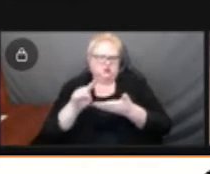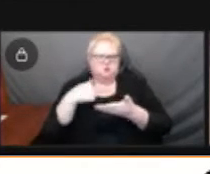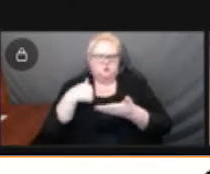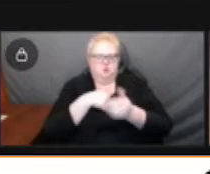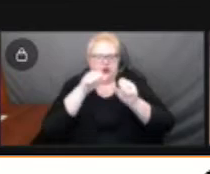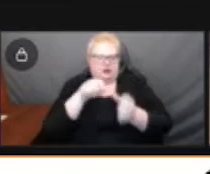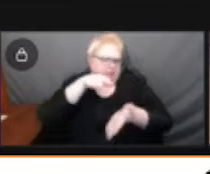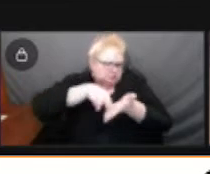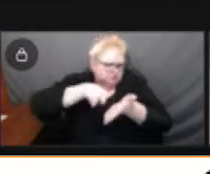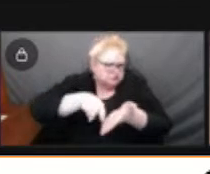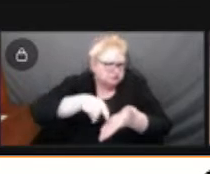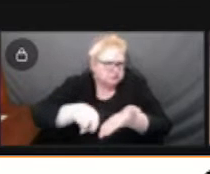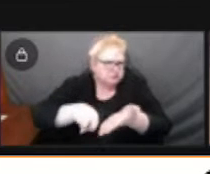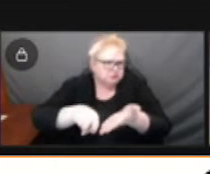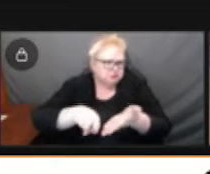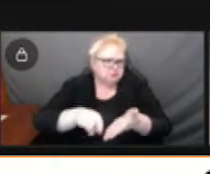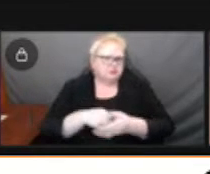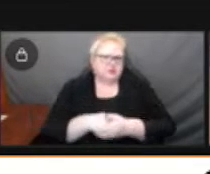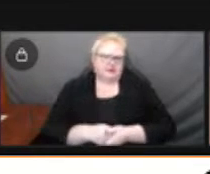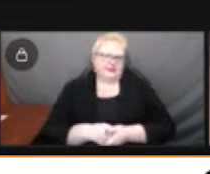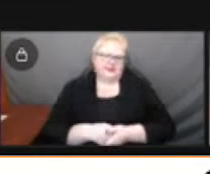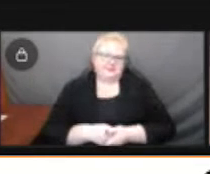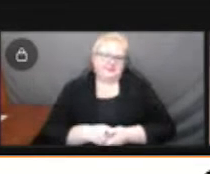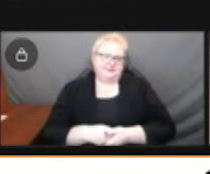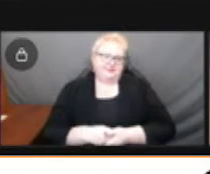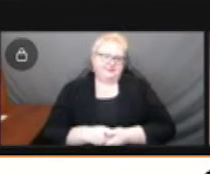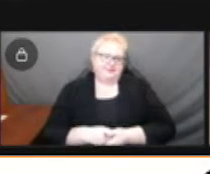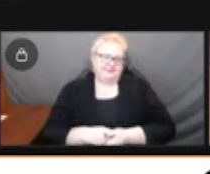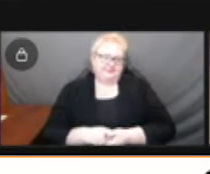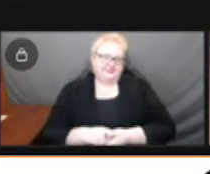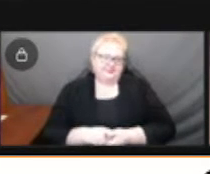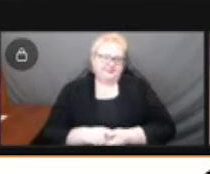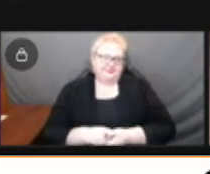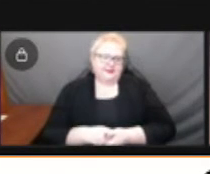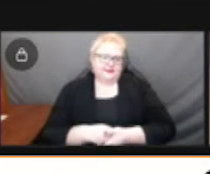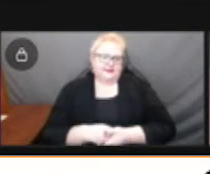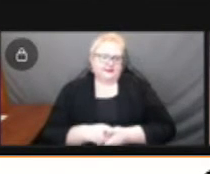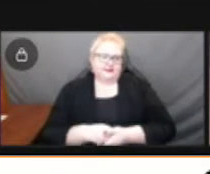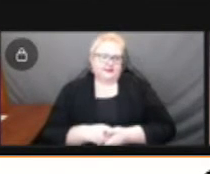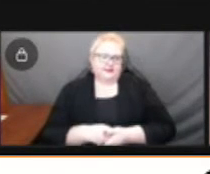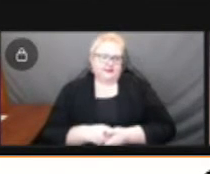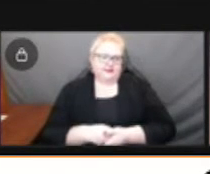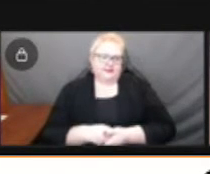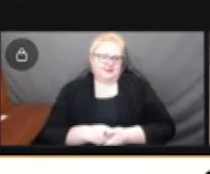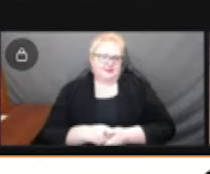So, if the city manager is fine with it, I'm fine.